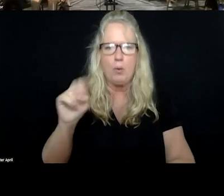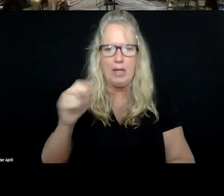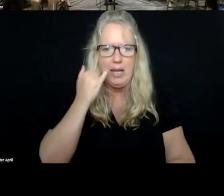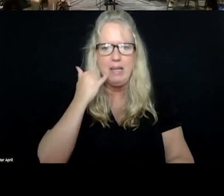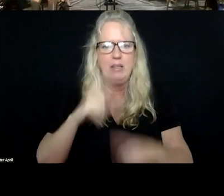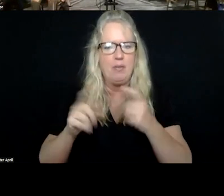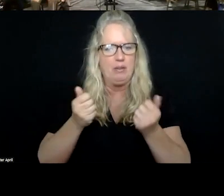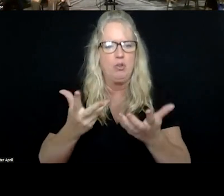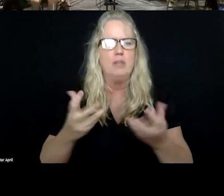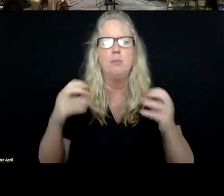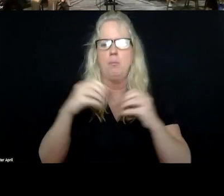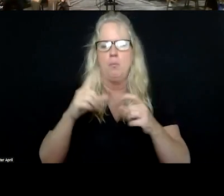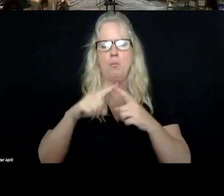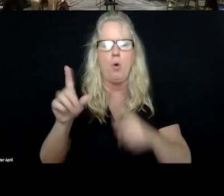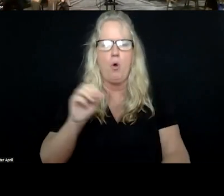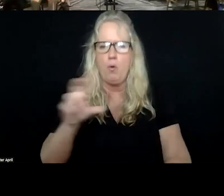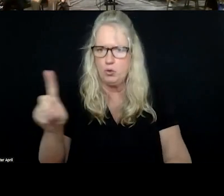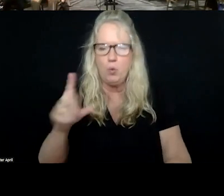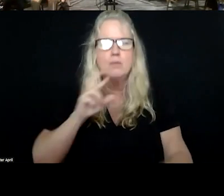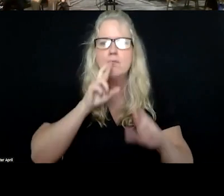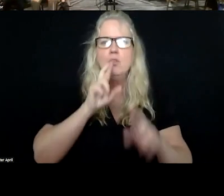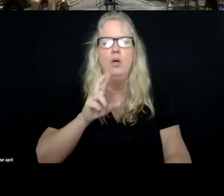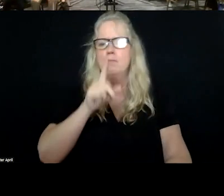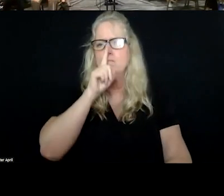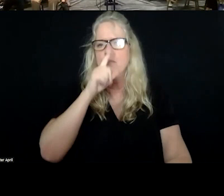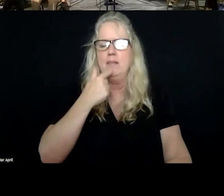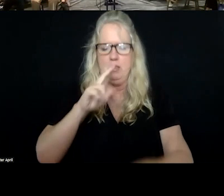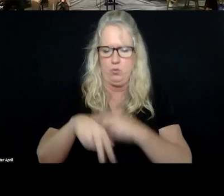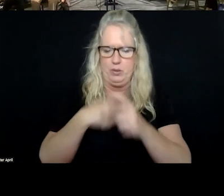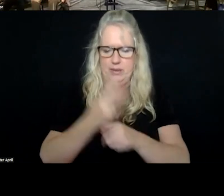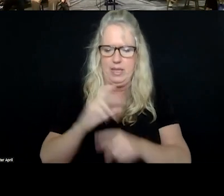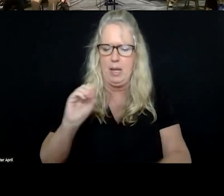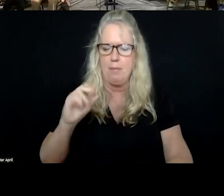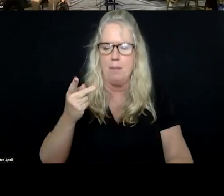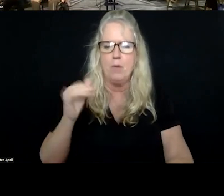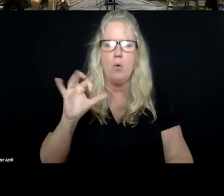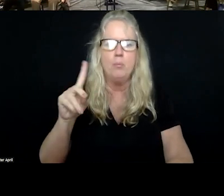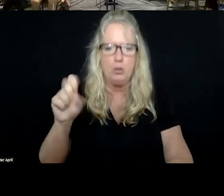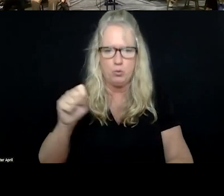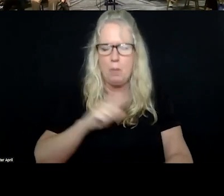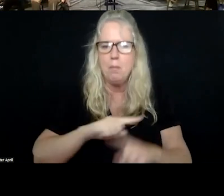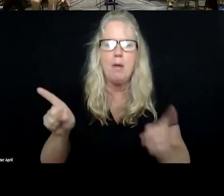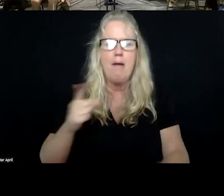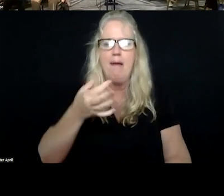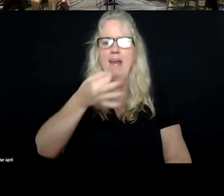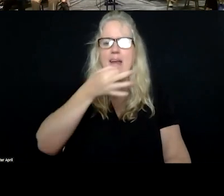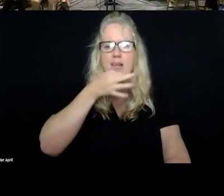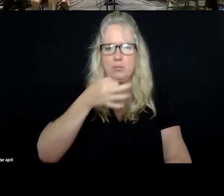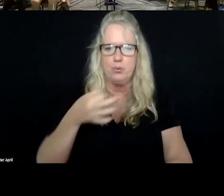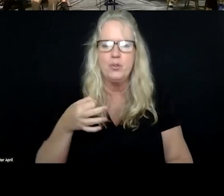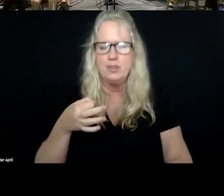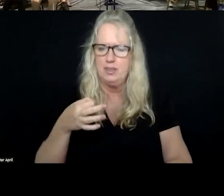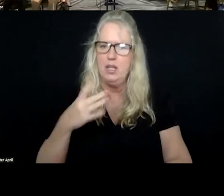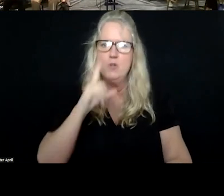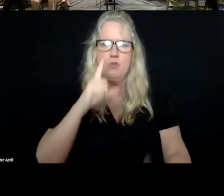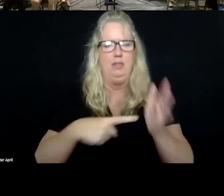more overdose deaths. The report does not specify the type of opioids involved, but experts say these trends